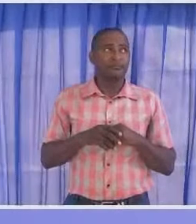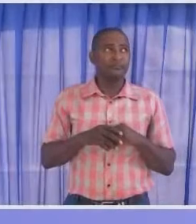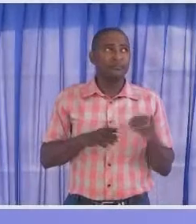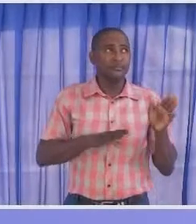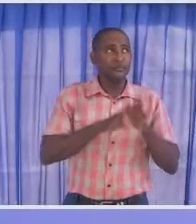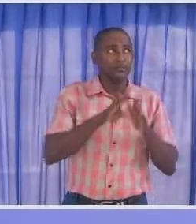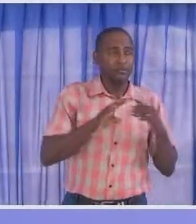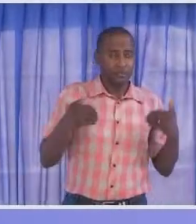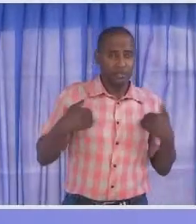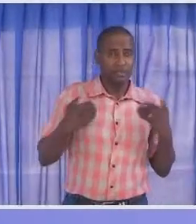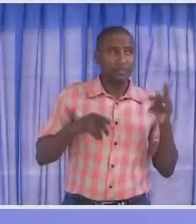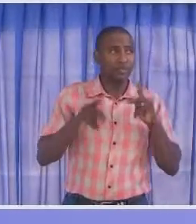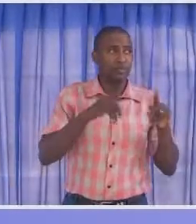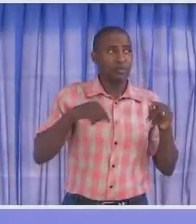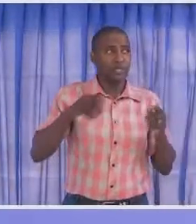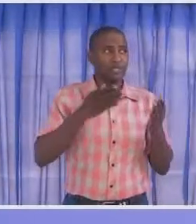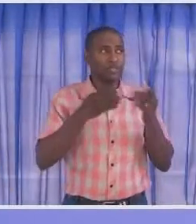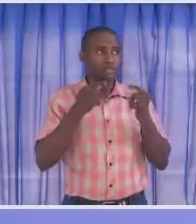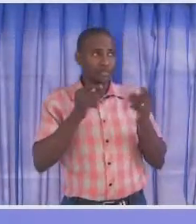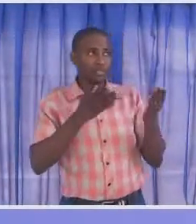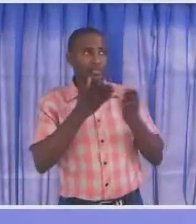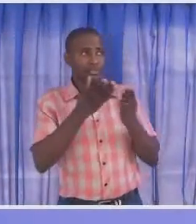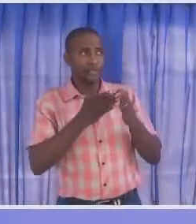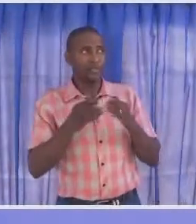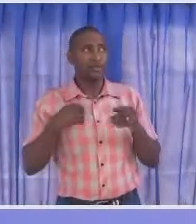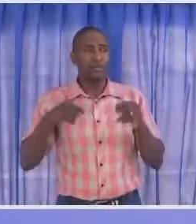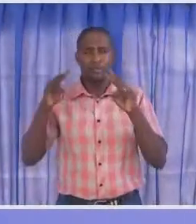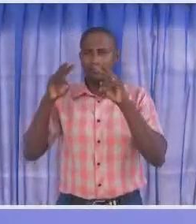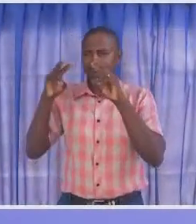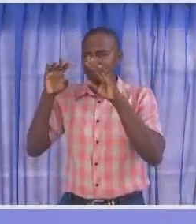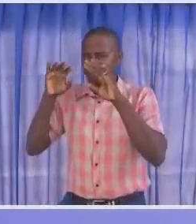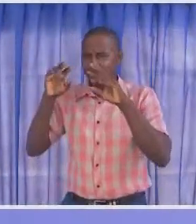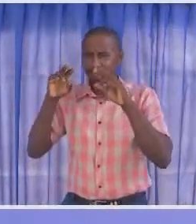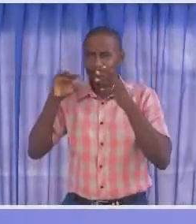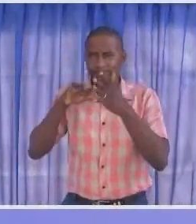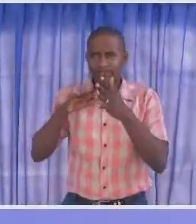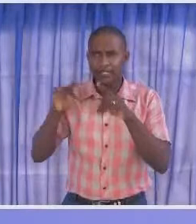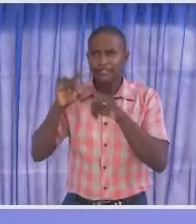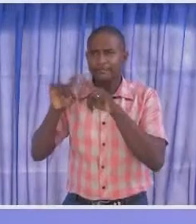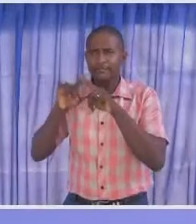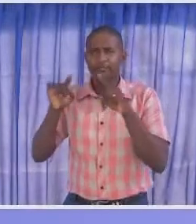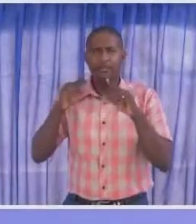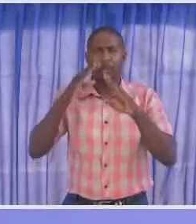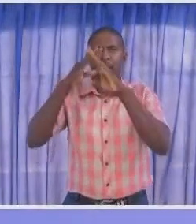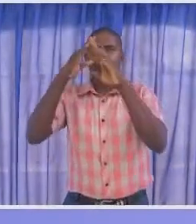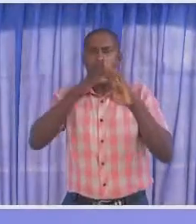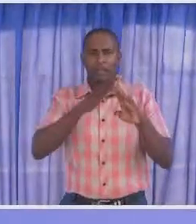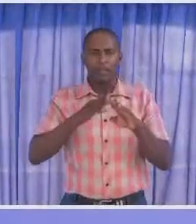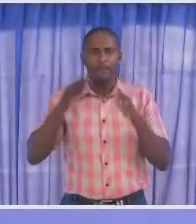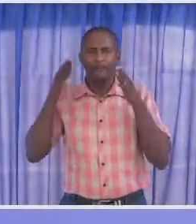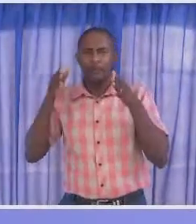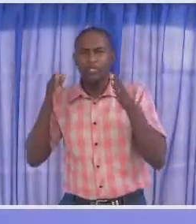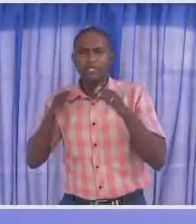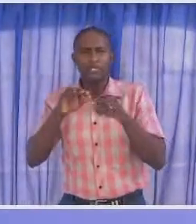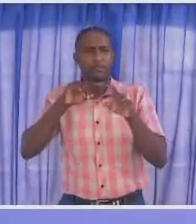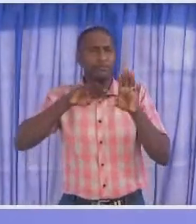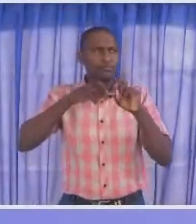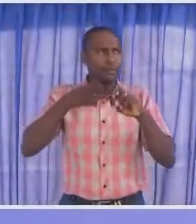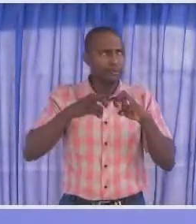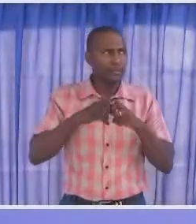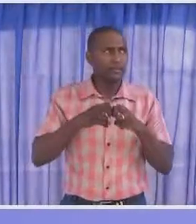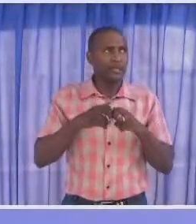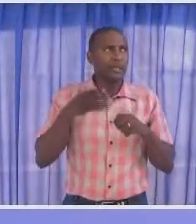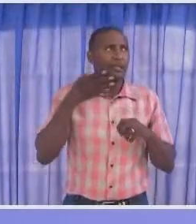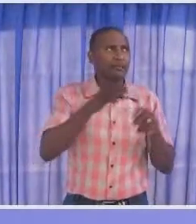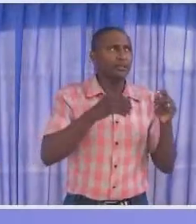trying to serve, we supported the study of barriers to access and completion, focusing on the issues that were limiting youth